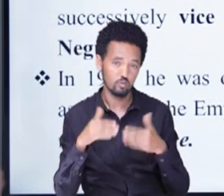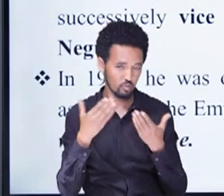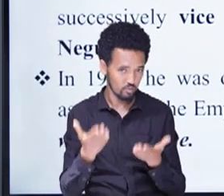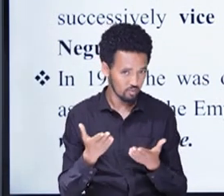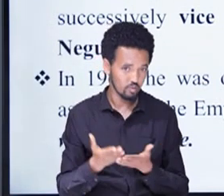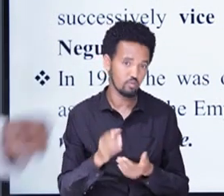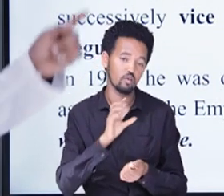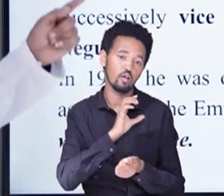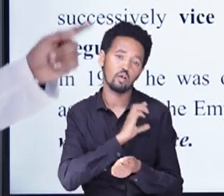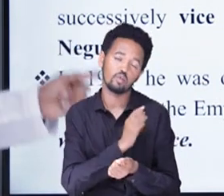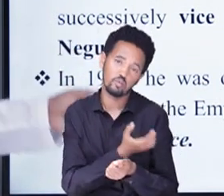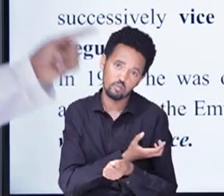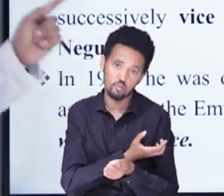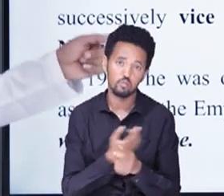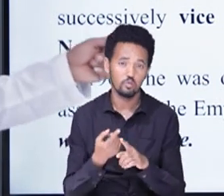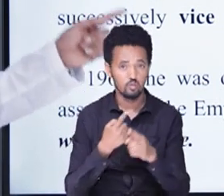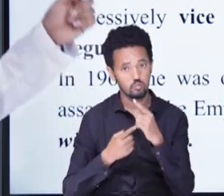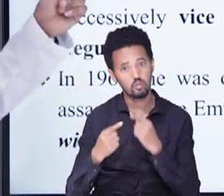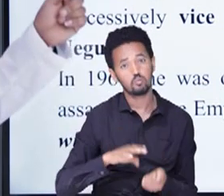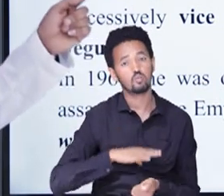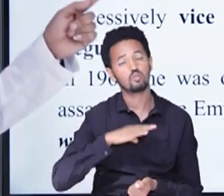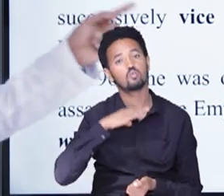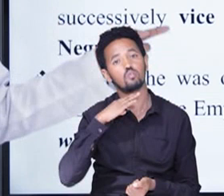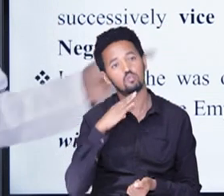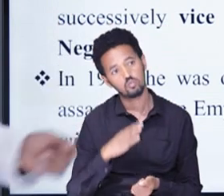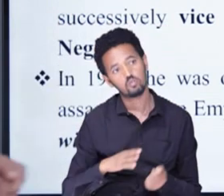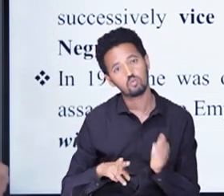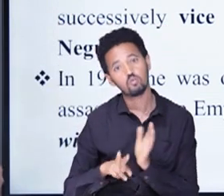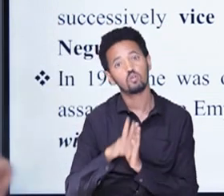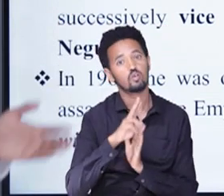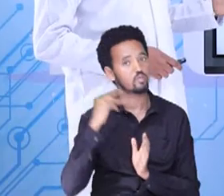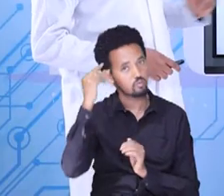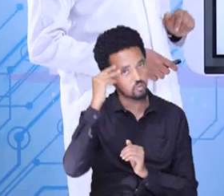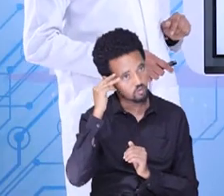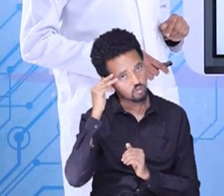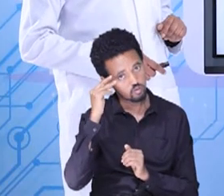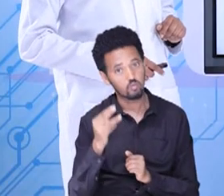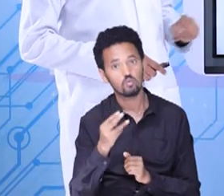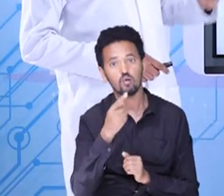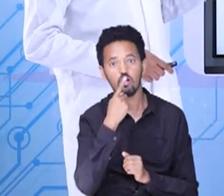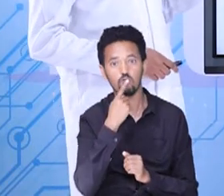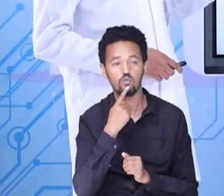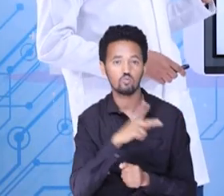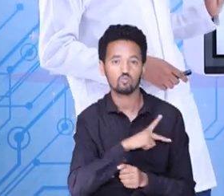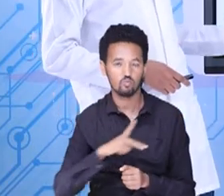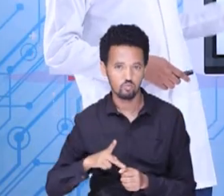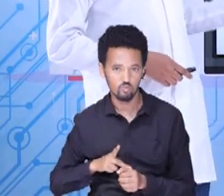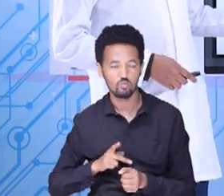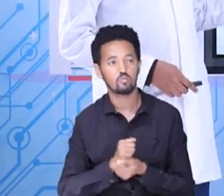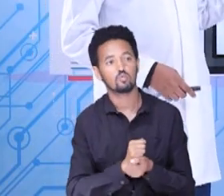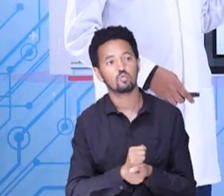high government post, becoming successfully Vice Minister of Interior and Afenegus. Then,